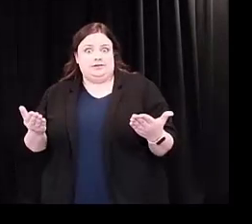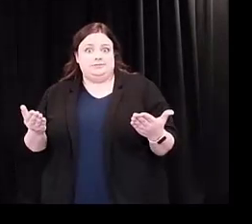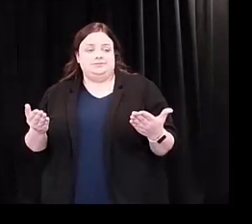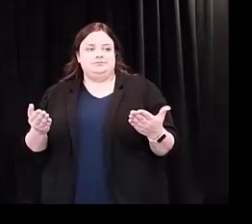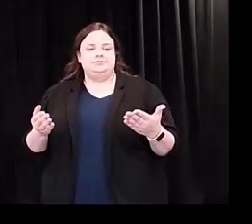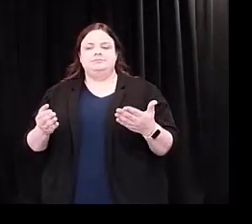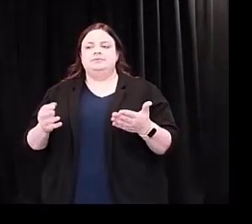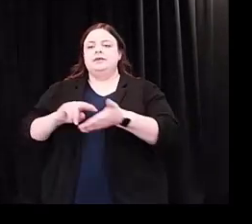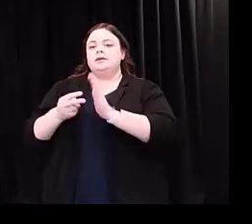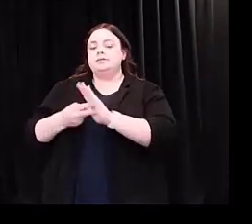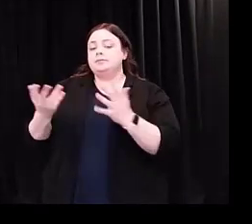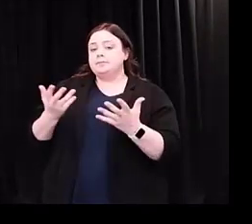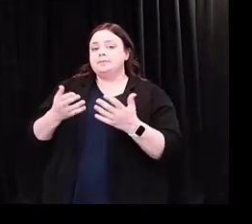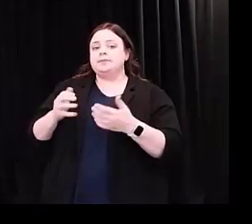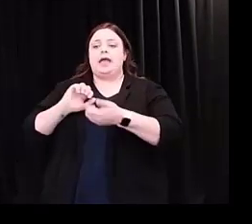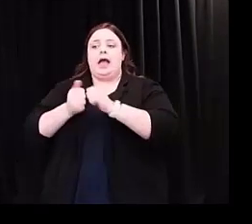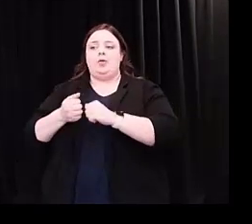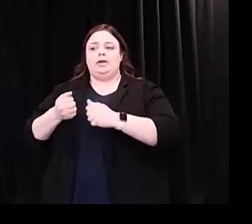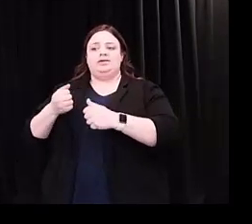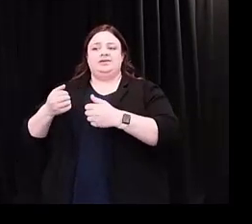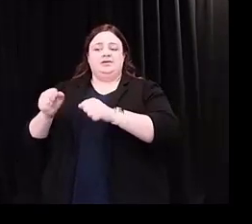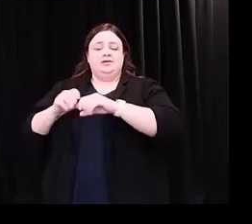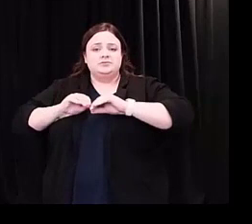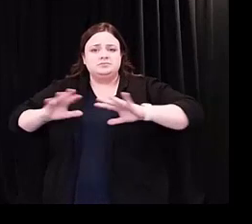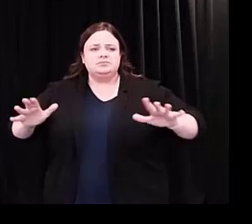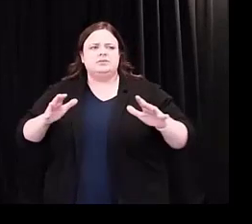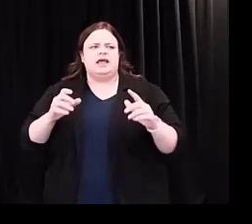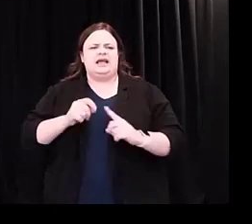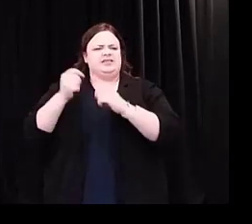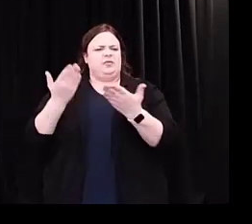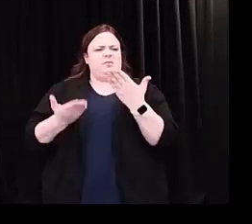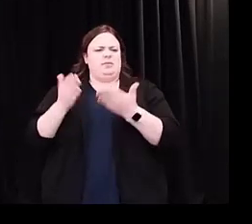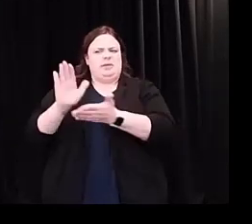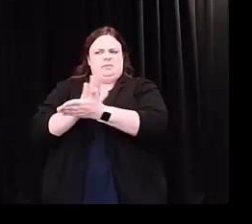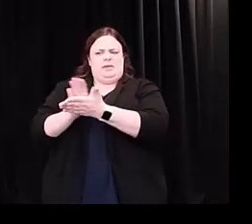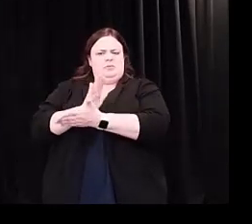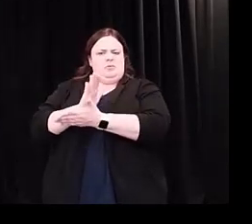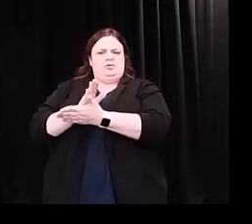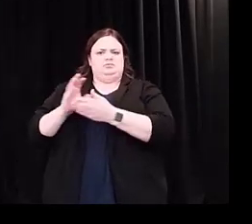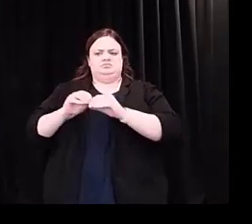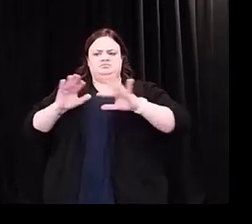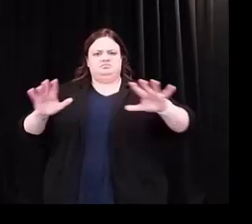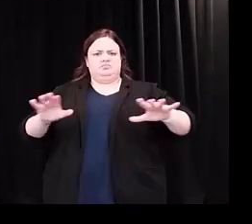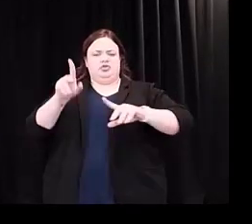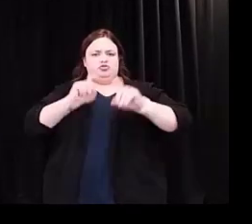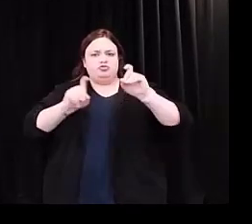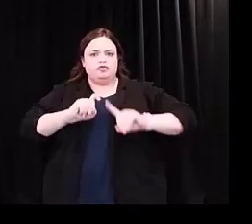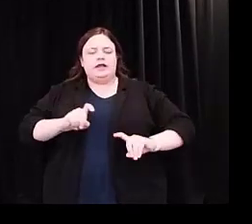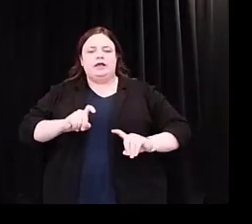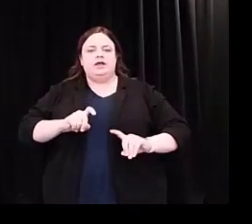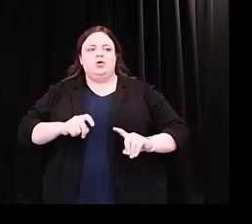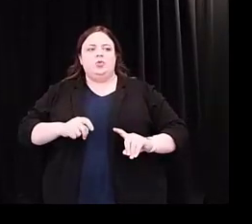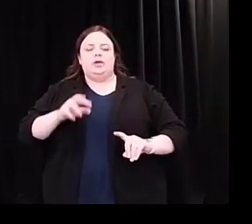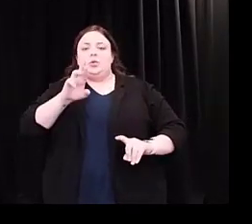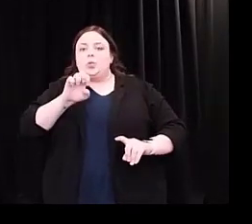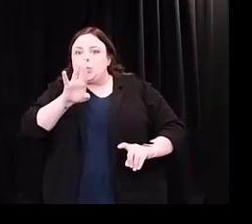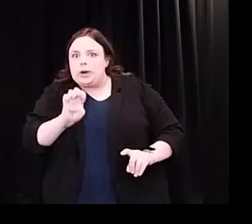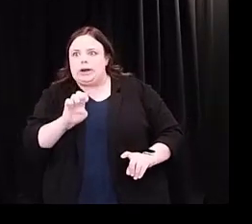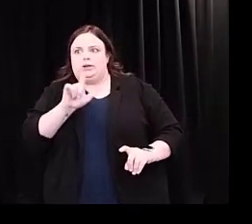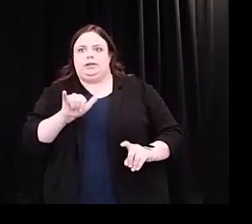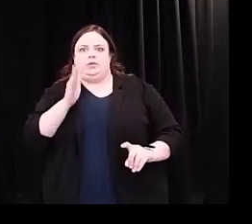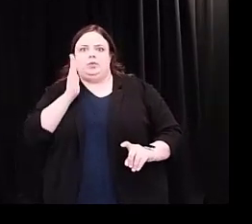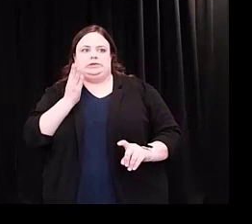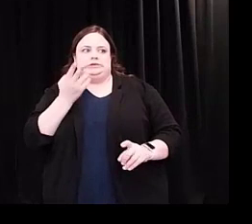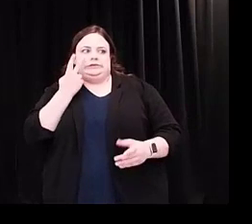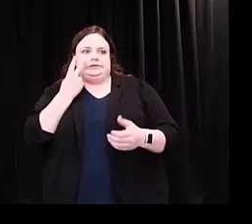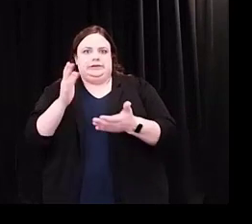distribute content, very rarely, except for maybe surveys on the table, do we see paper come across our desks very often.